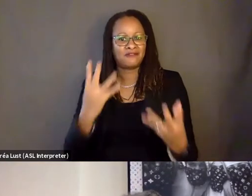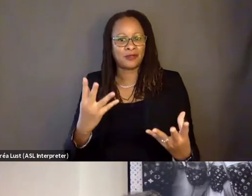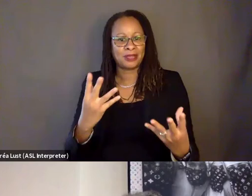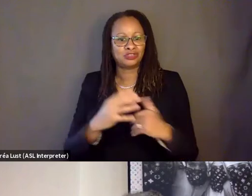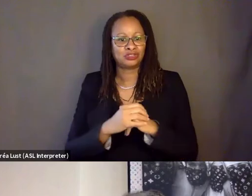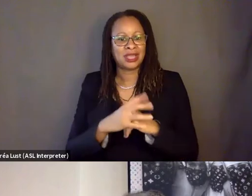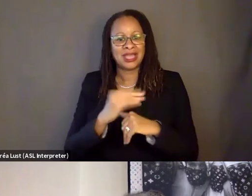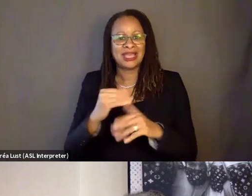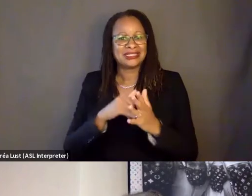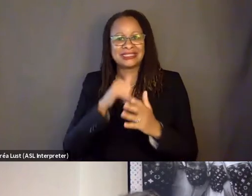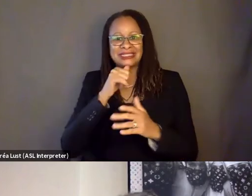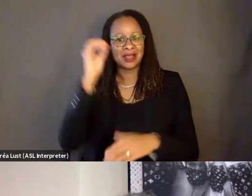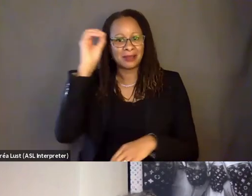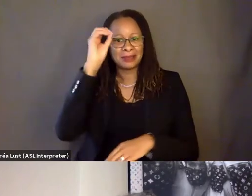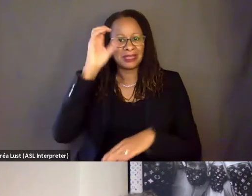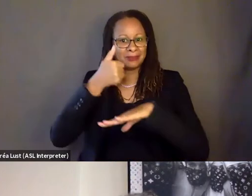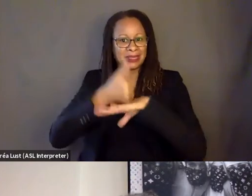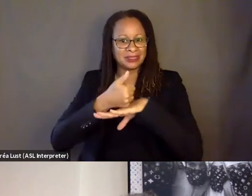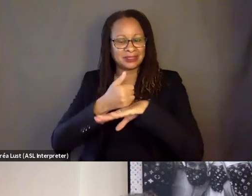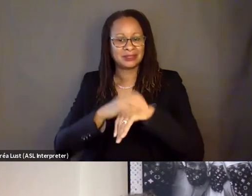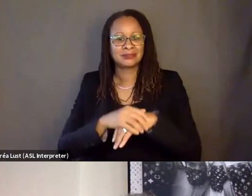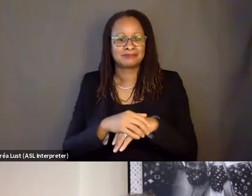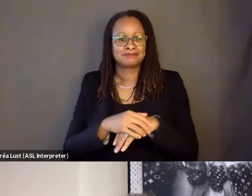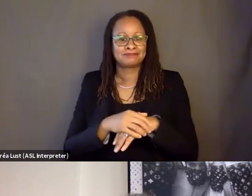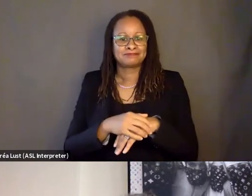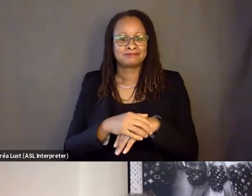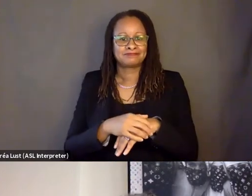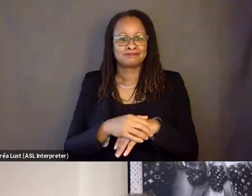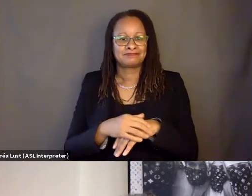it's not opinion based.